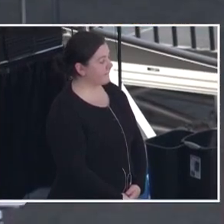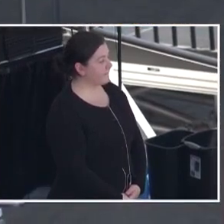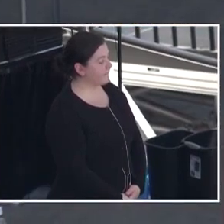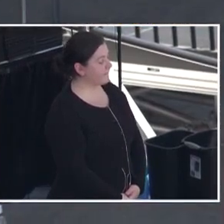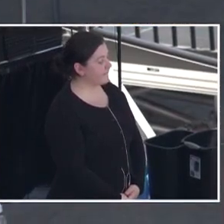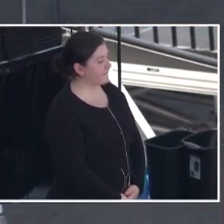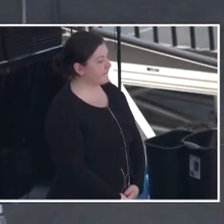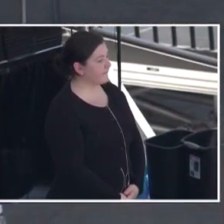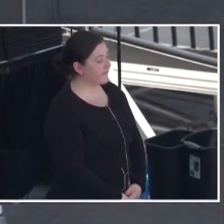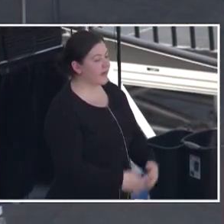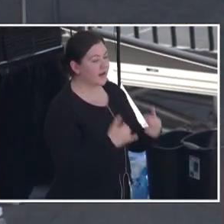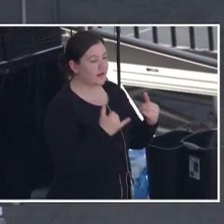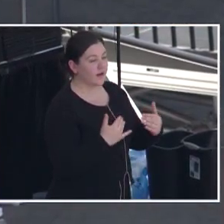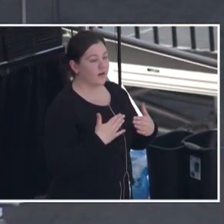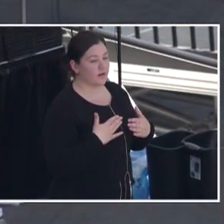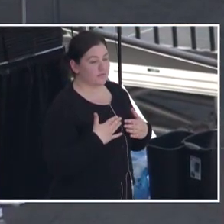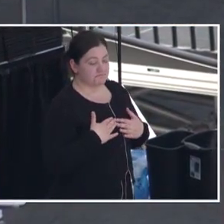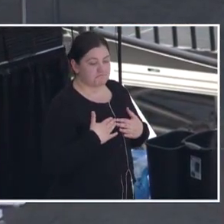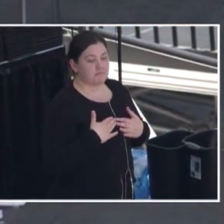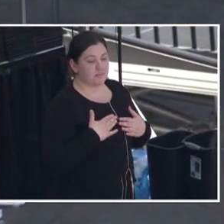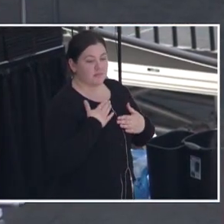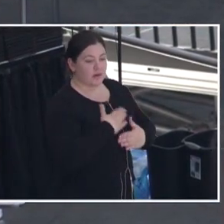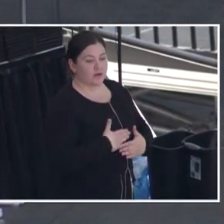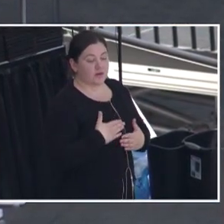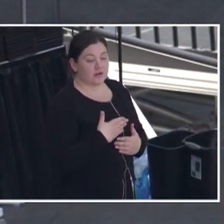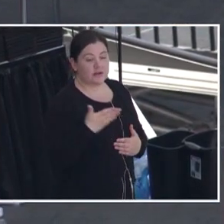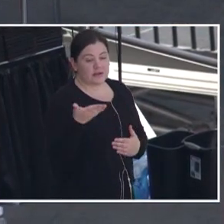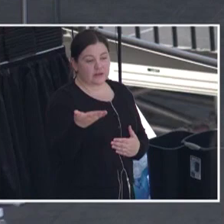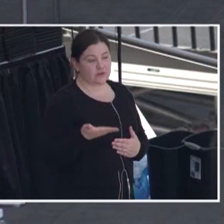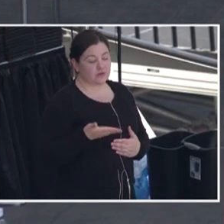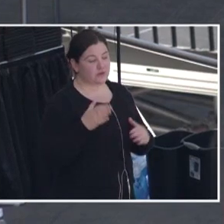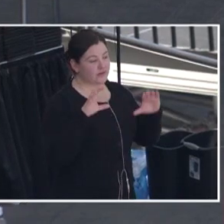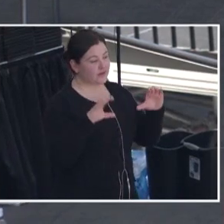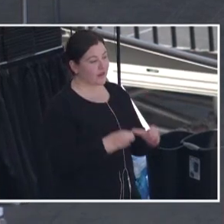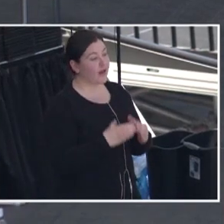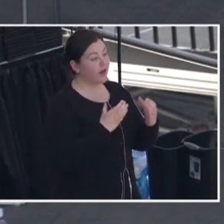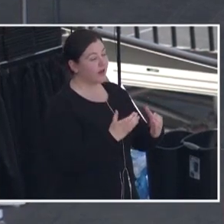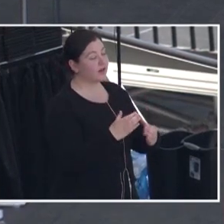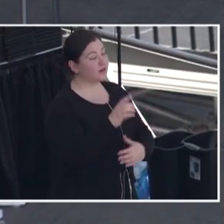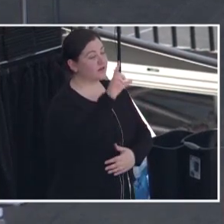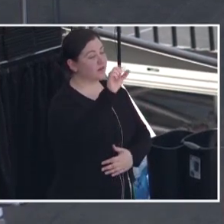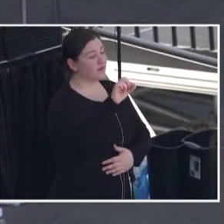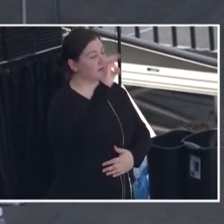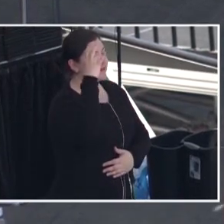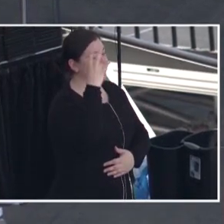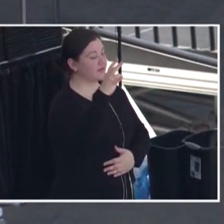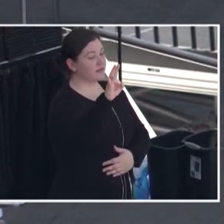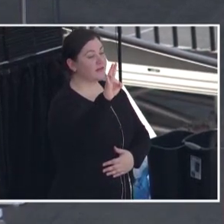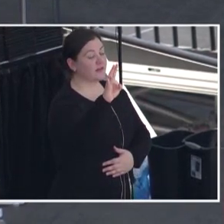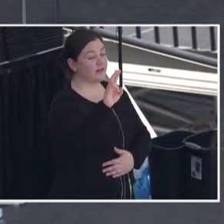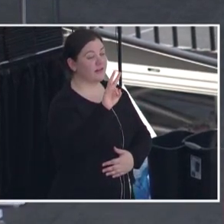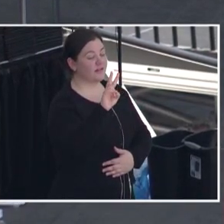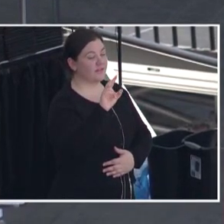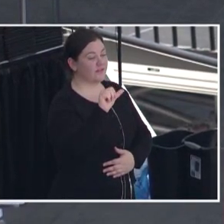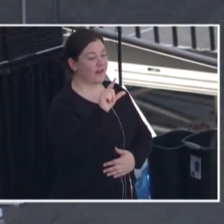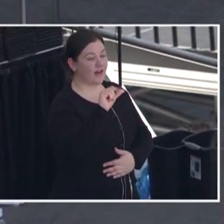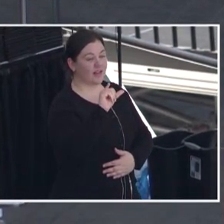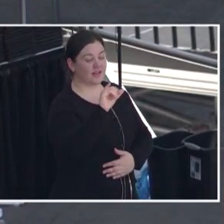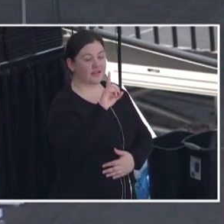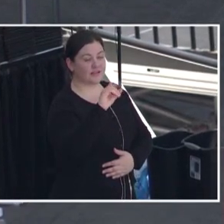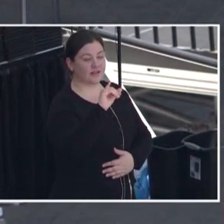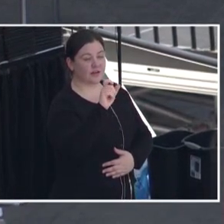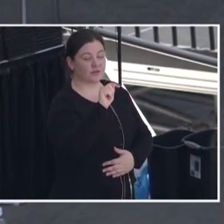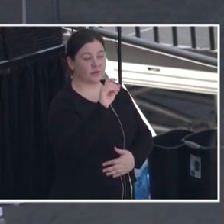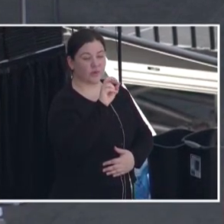It is now my pleasure to introduce class of 2017 valedictorian, Miss